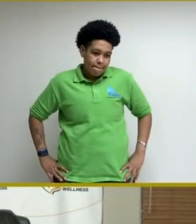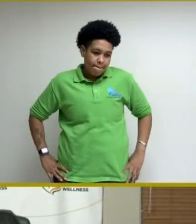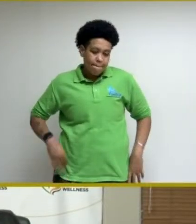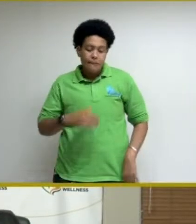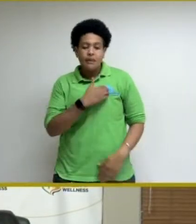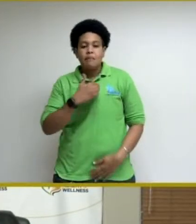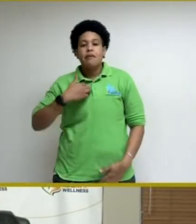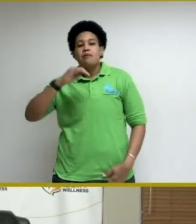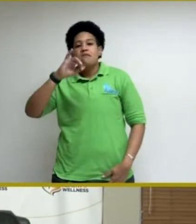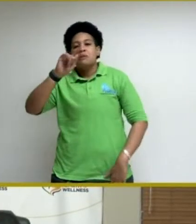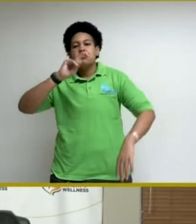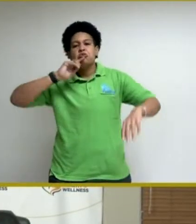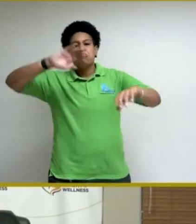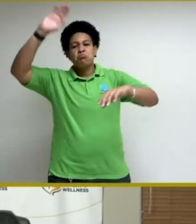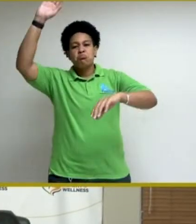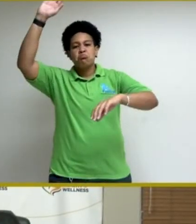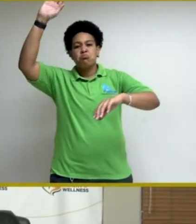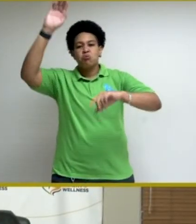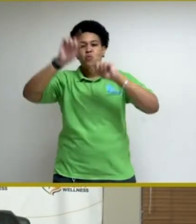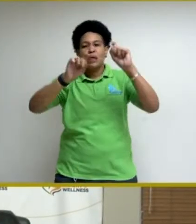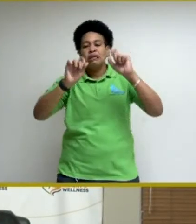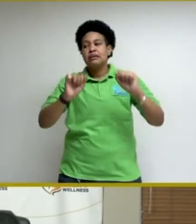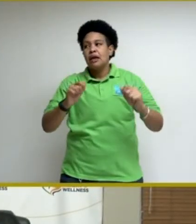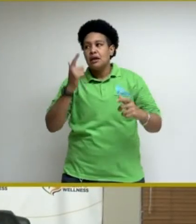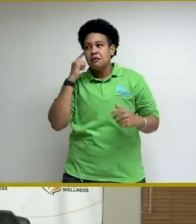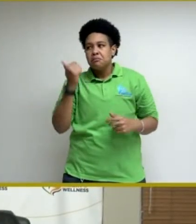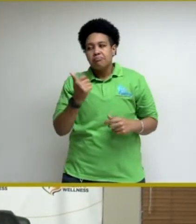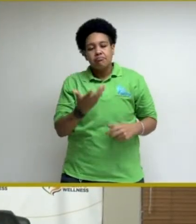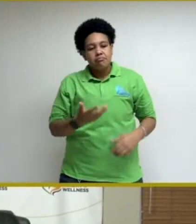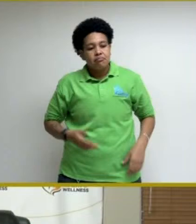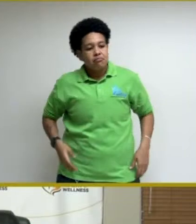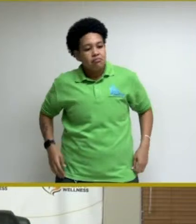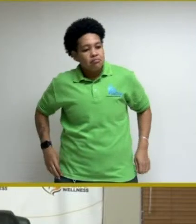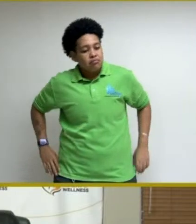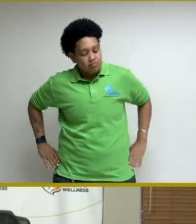feature to do the same.